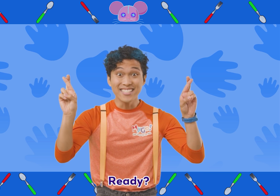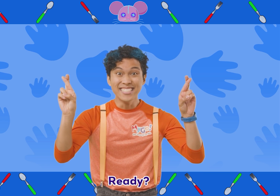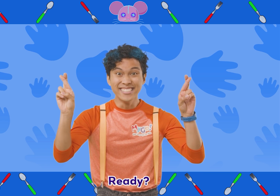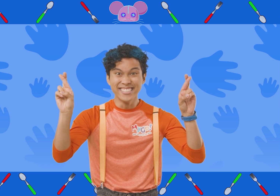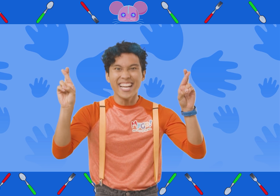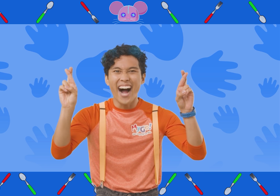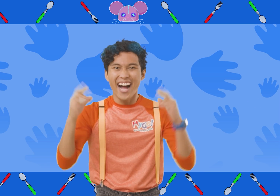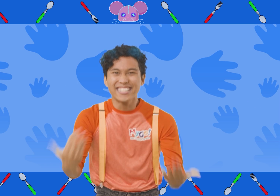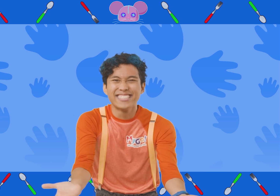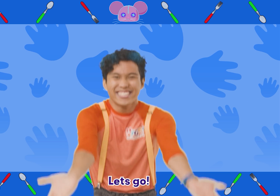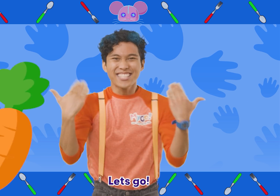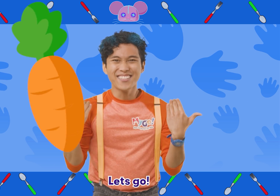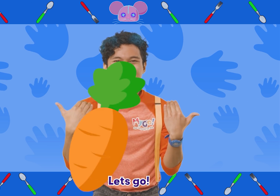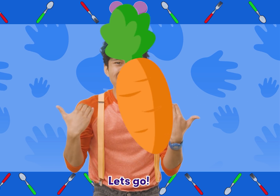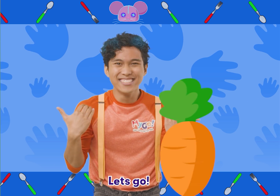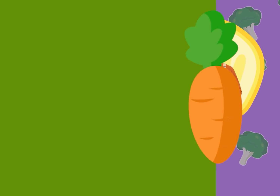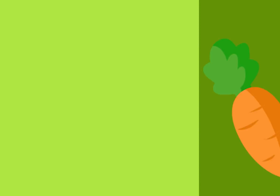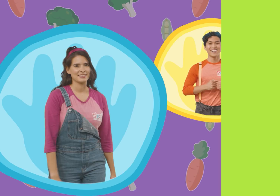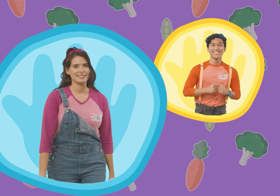Ready? Let's go.